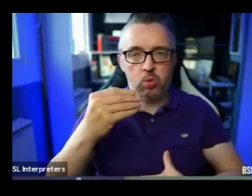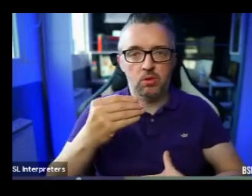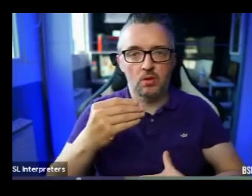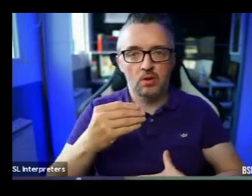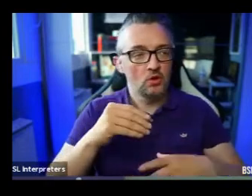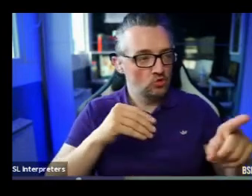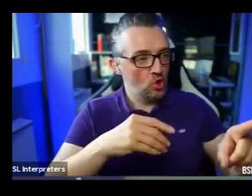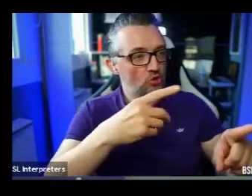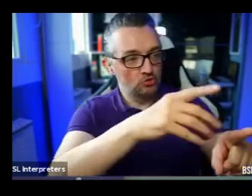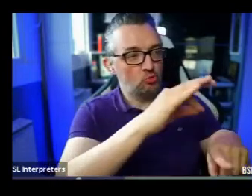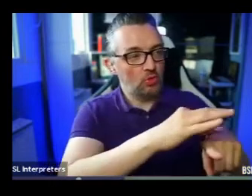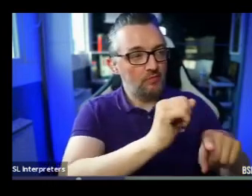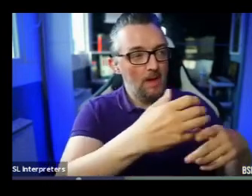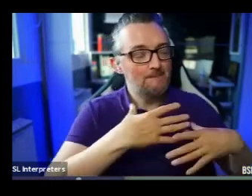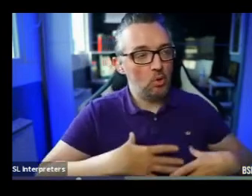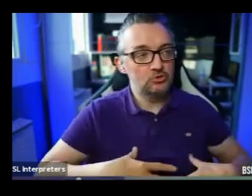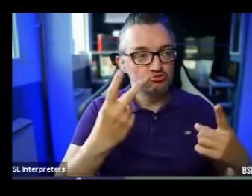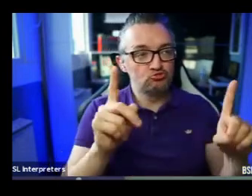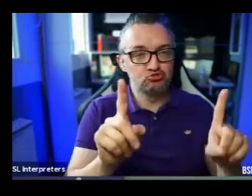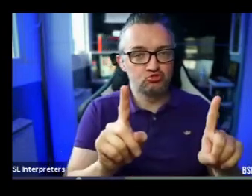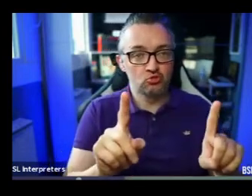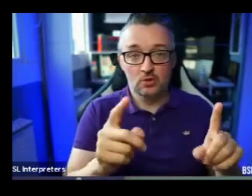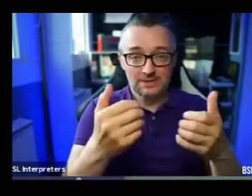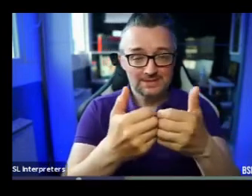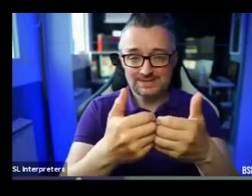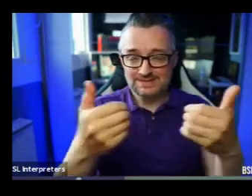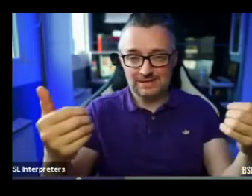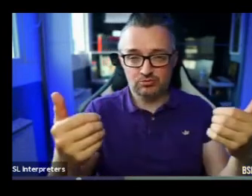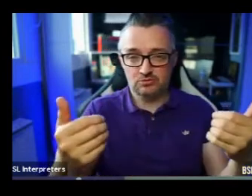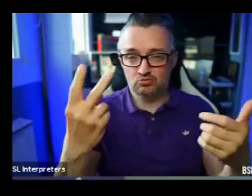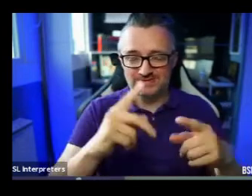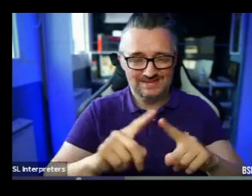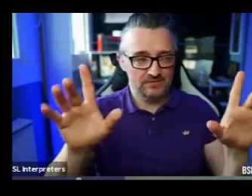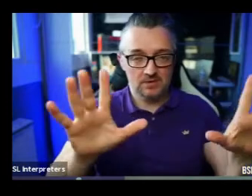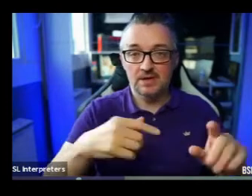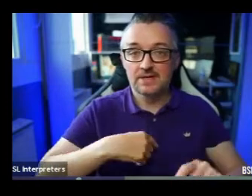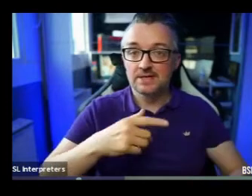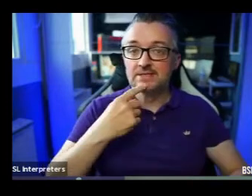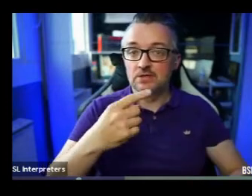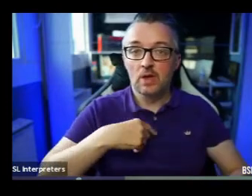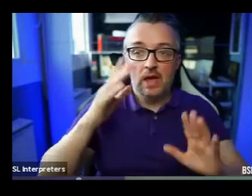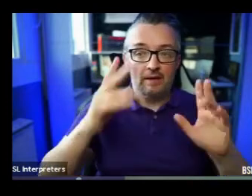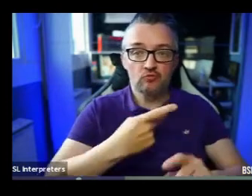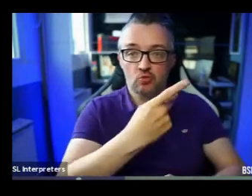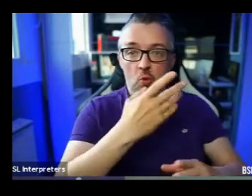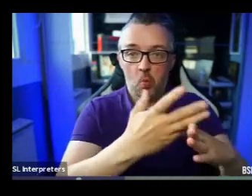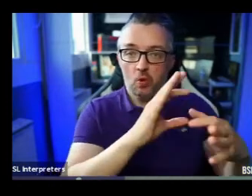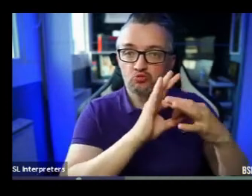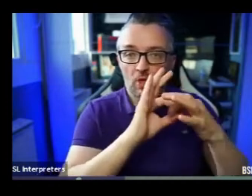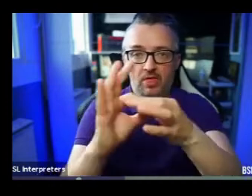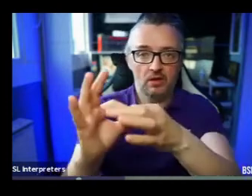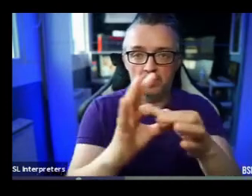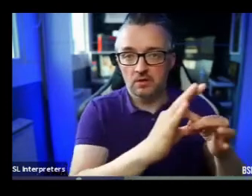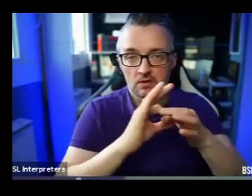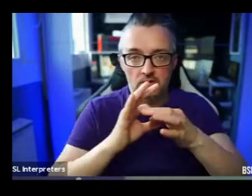soul. And the other doctor, you're the doctor for her body. And the two were so separated, so distinct. I said, we need to work